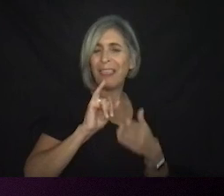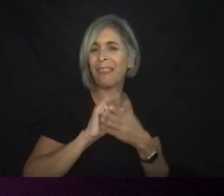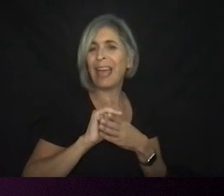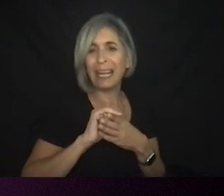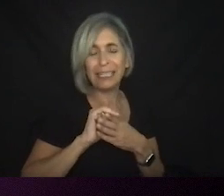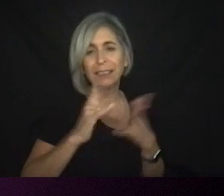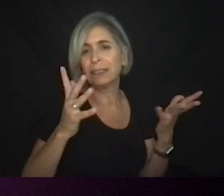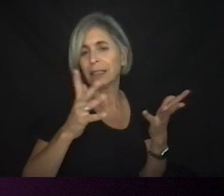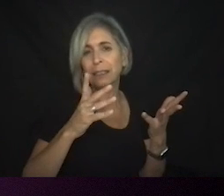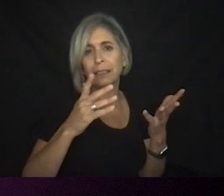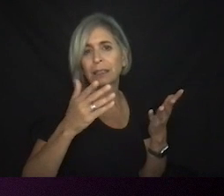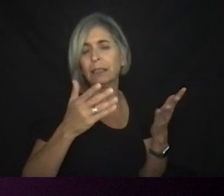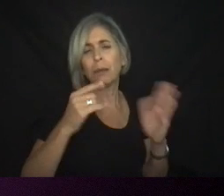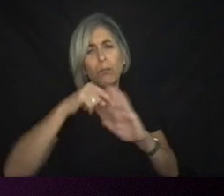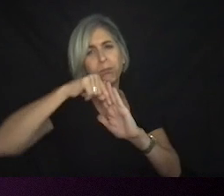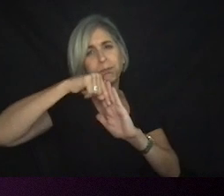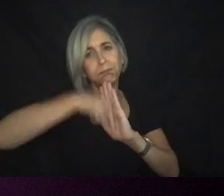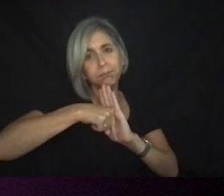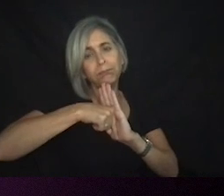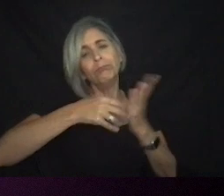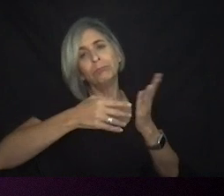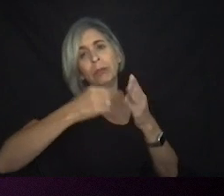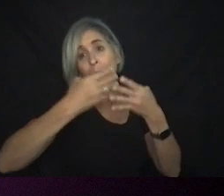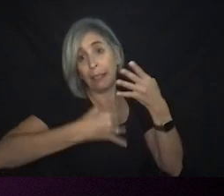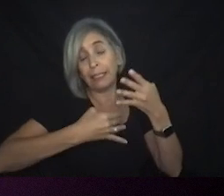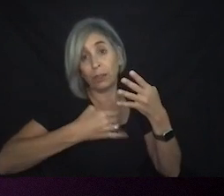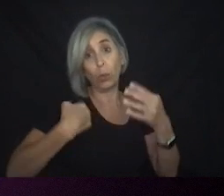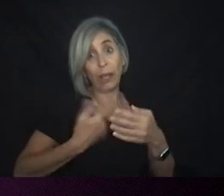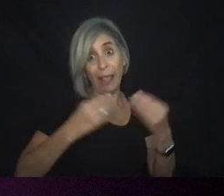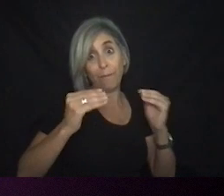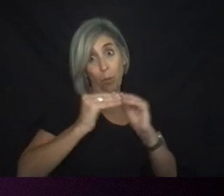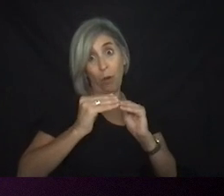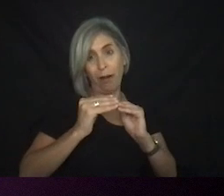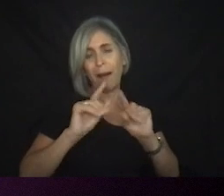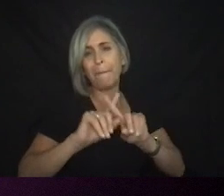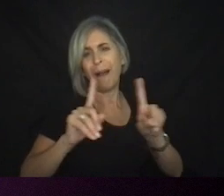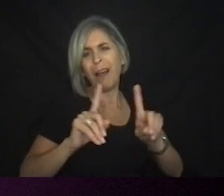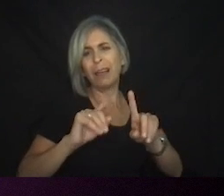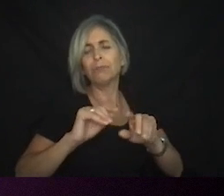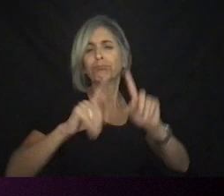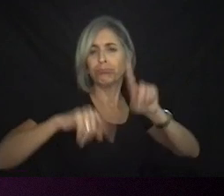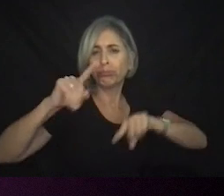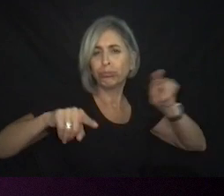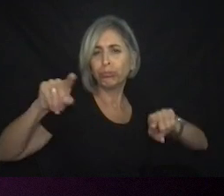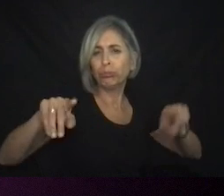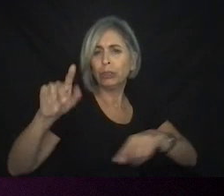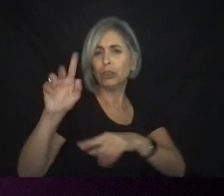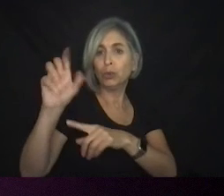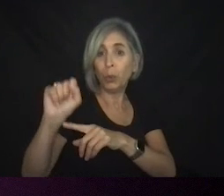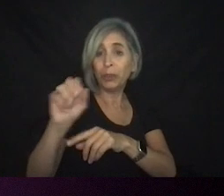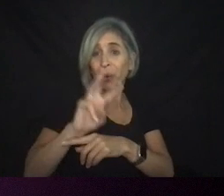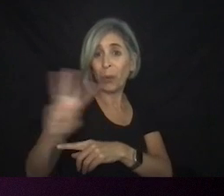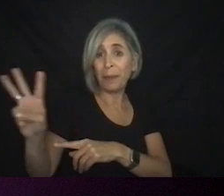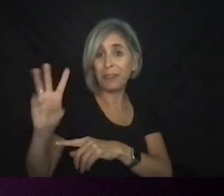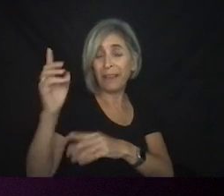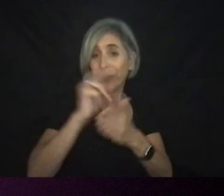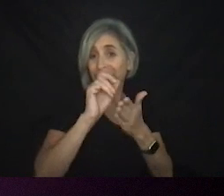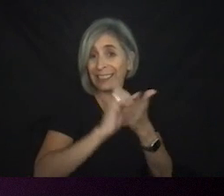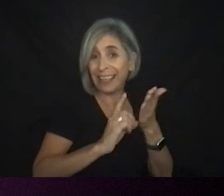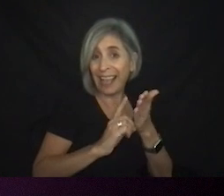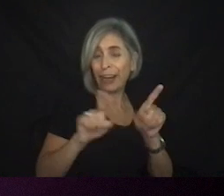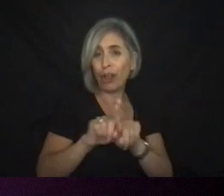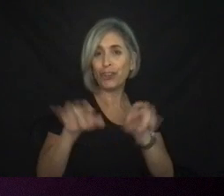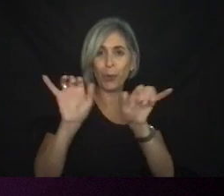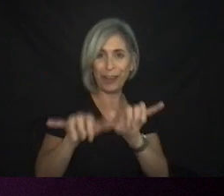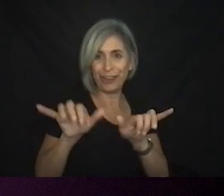a semi-extensive list of all of the resources and tools and websites, both for design and